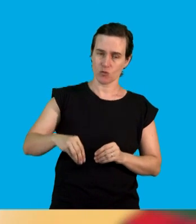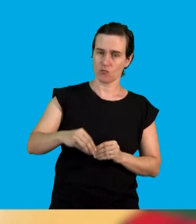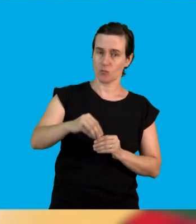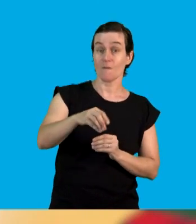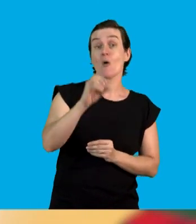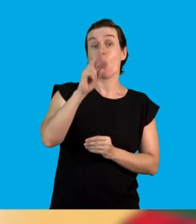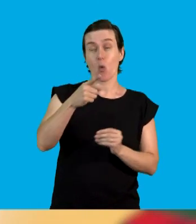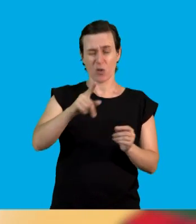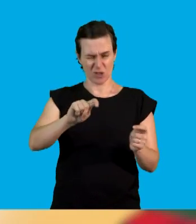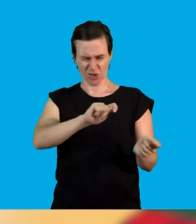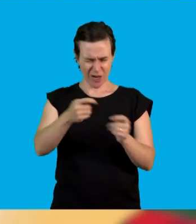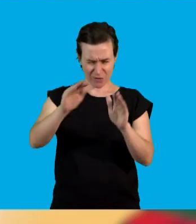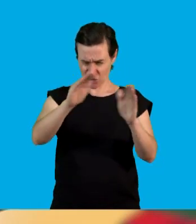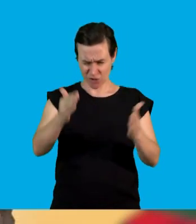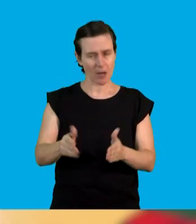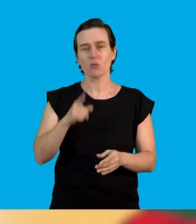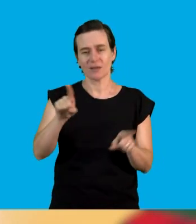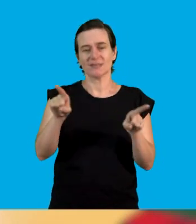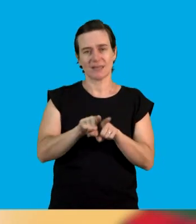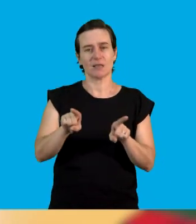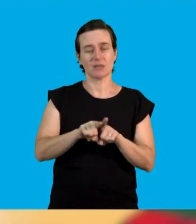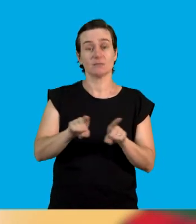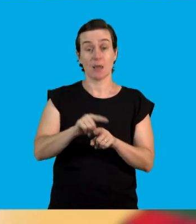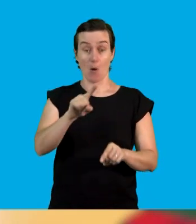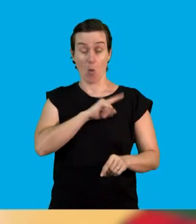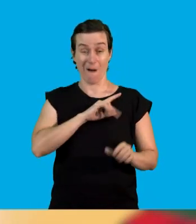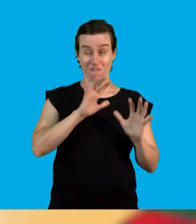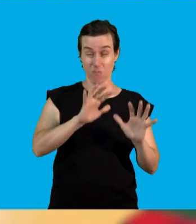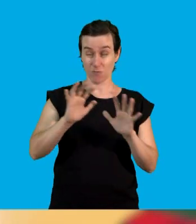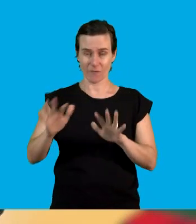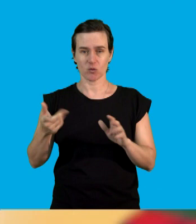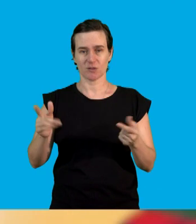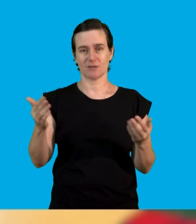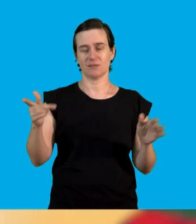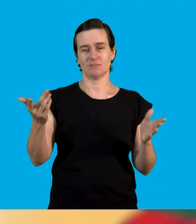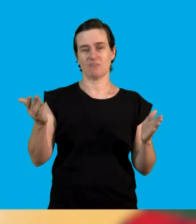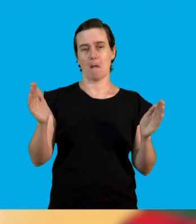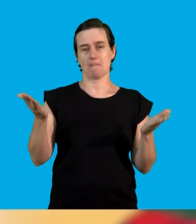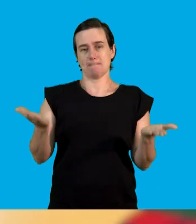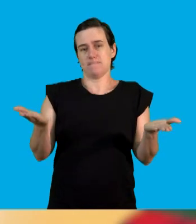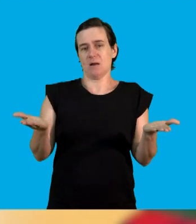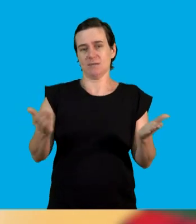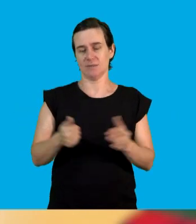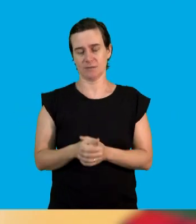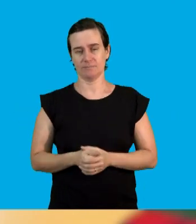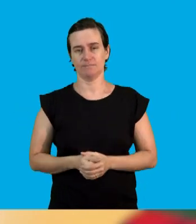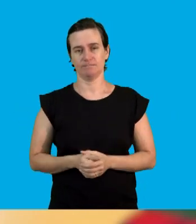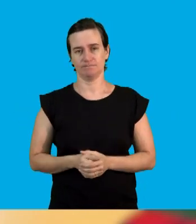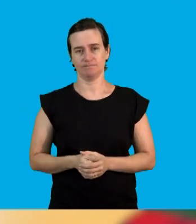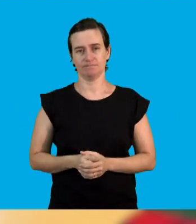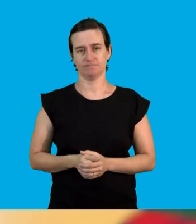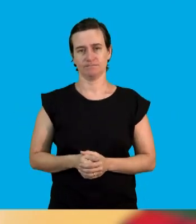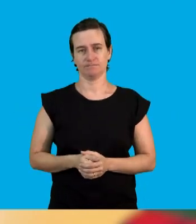That object will not be deformed, because all of the forces that are acting on it, they are going to be equal and they're going to be balancing each other